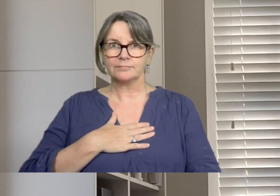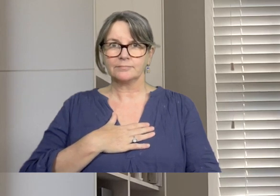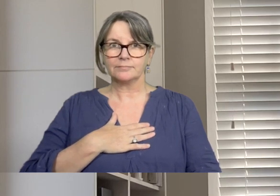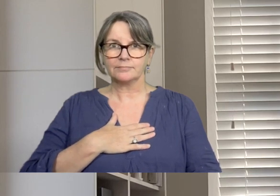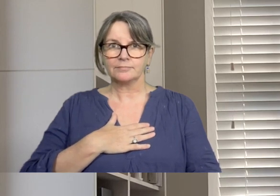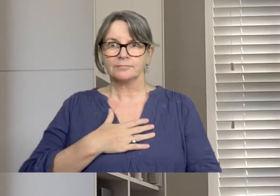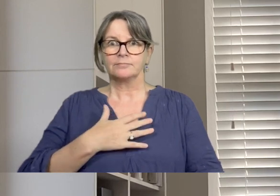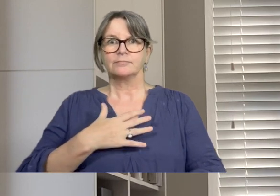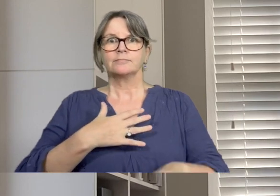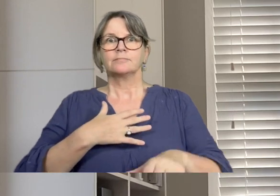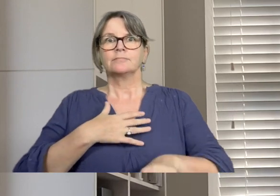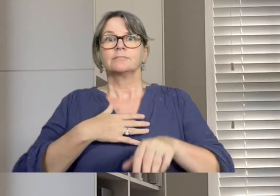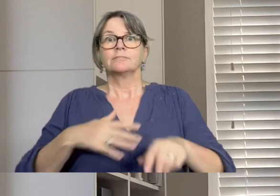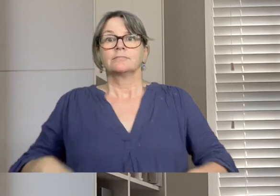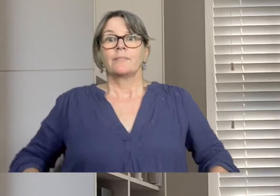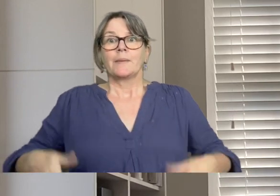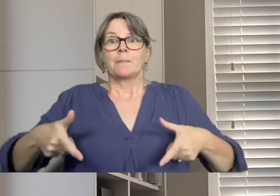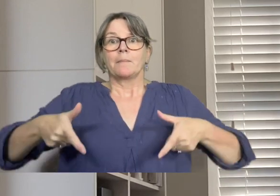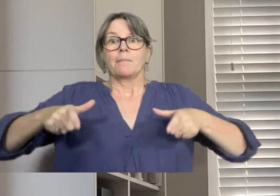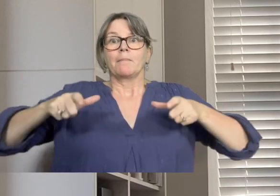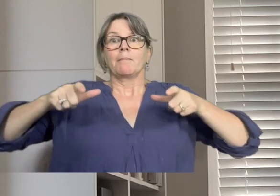go again. We breathe out and roll.